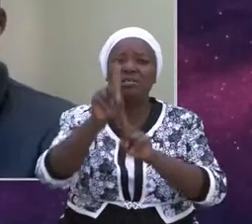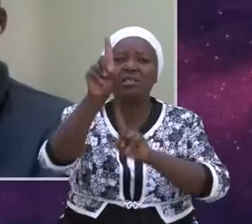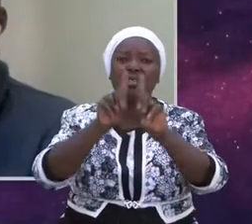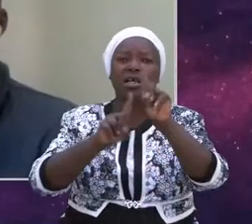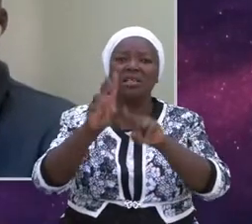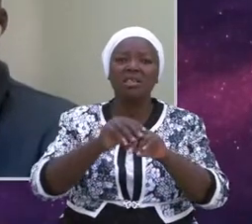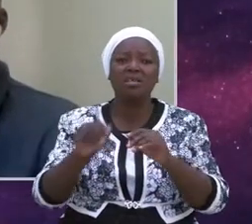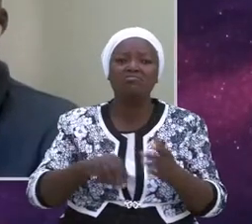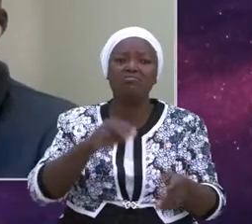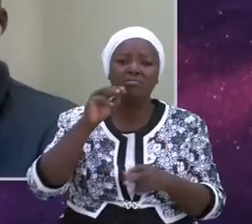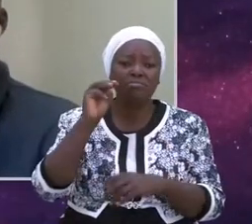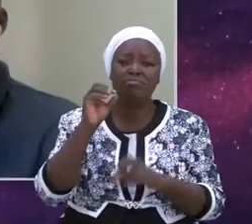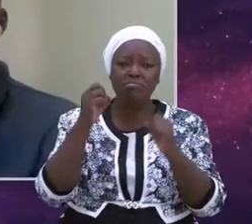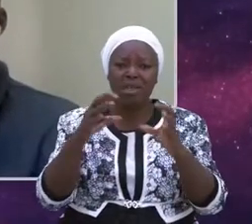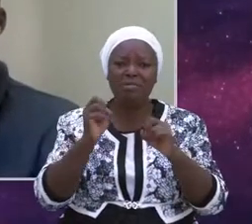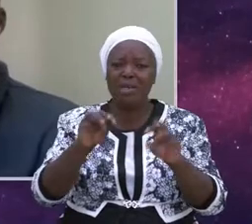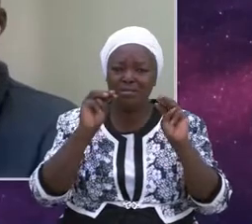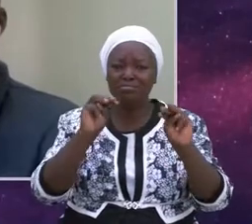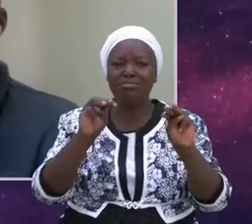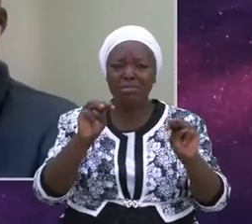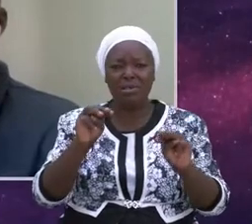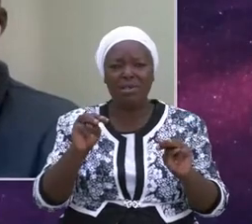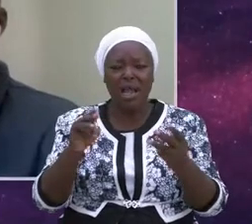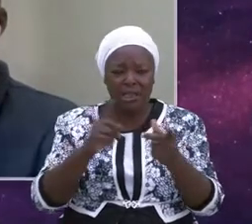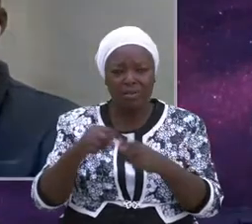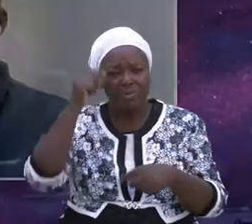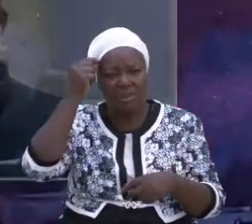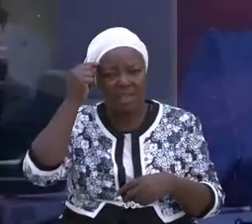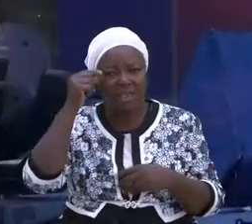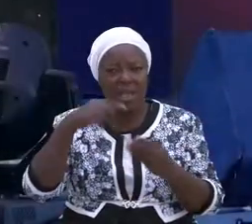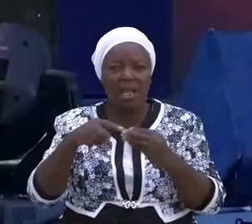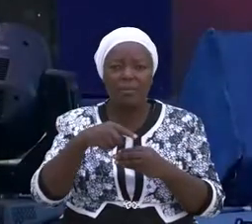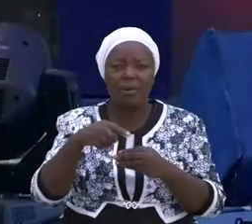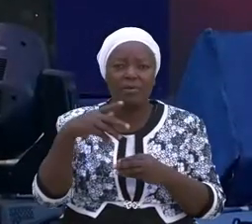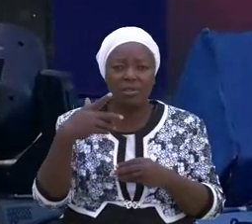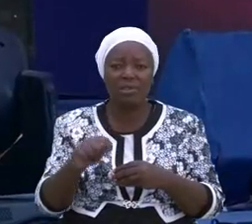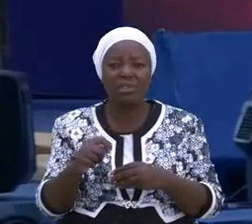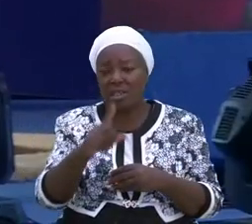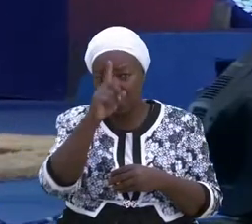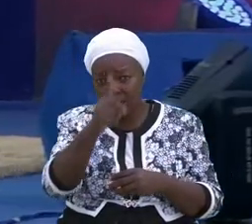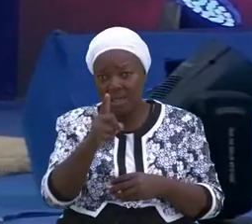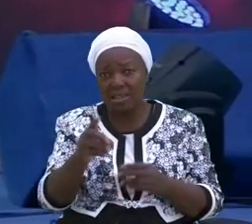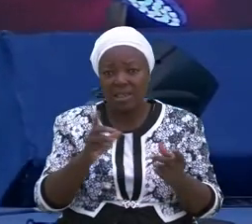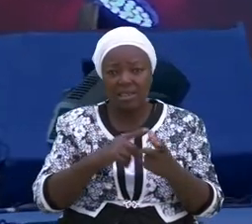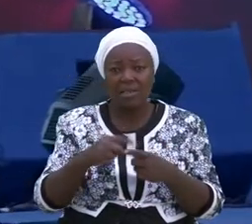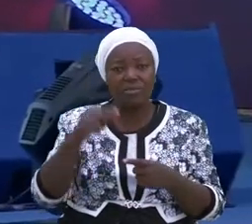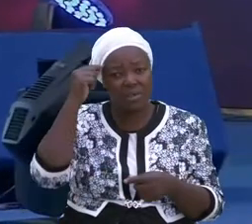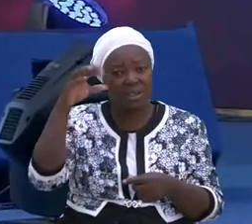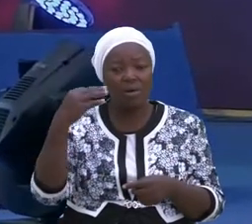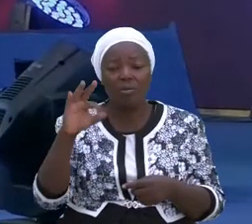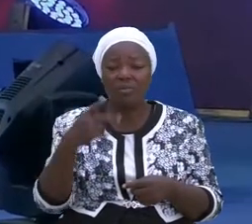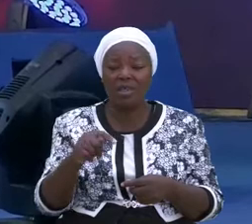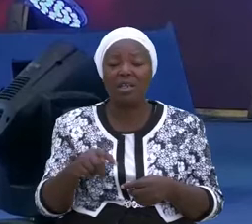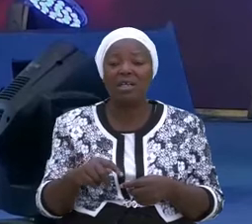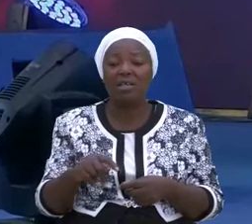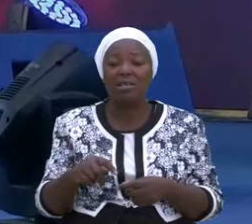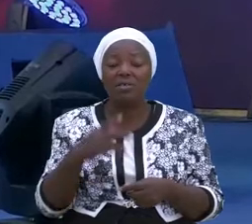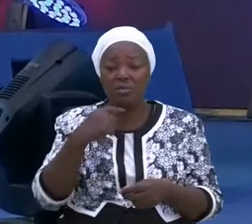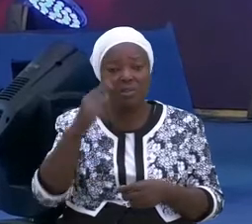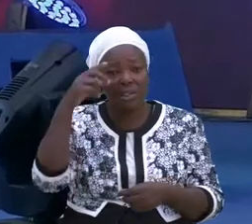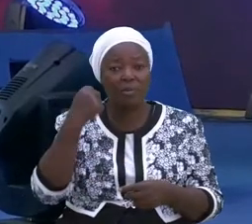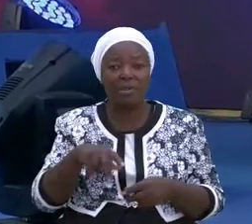and billions. You think about the planets. You think about the sun. And if I